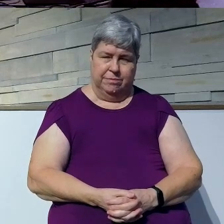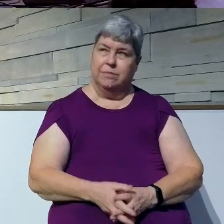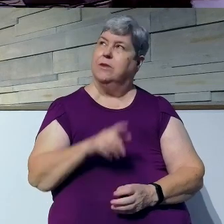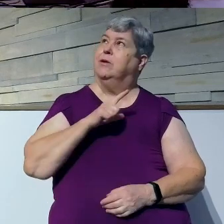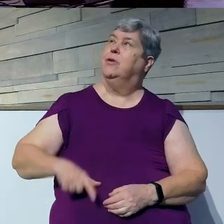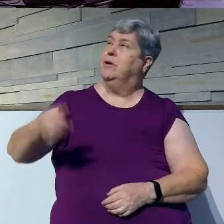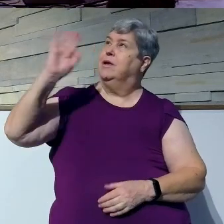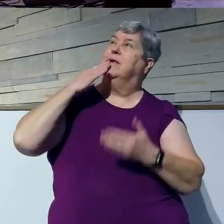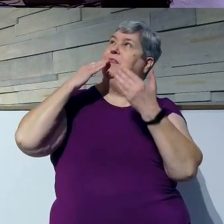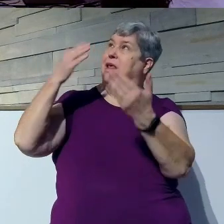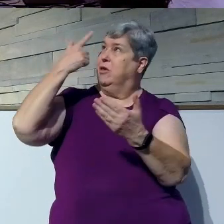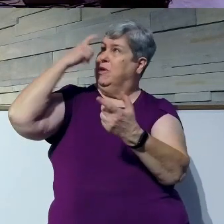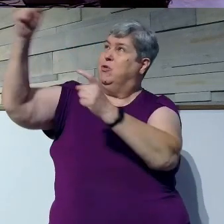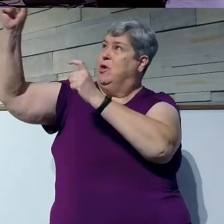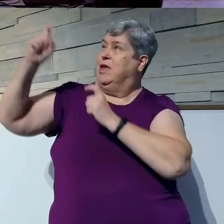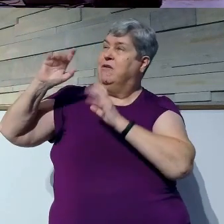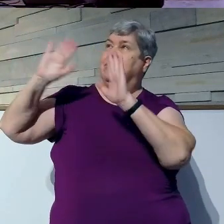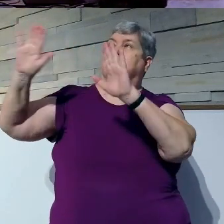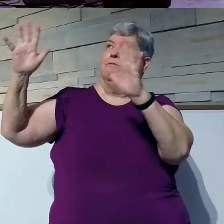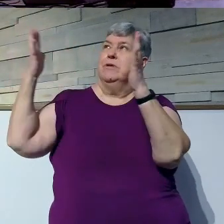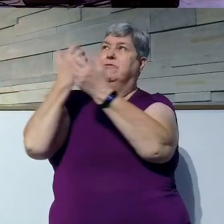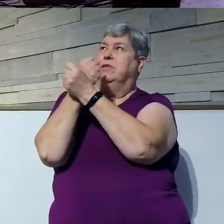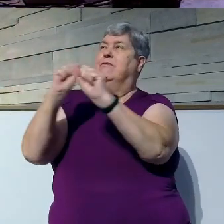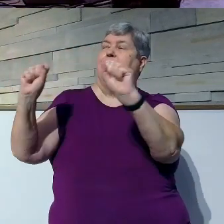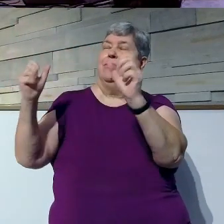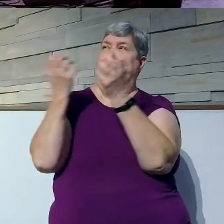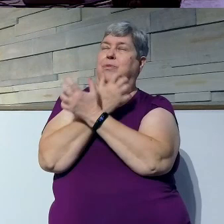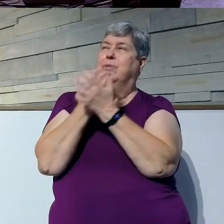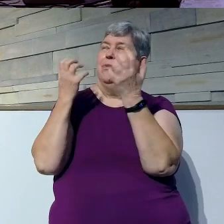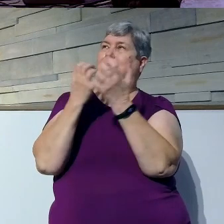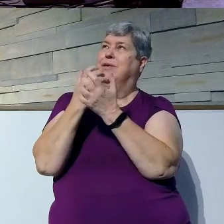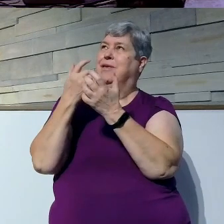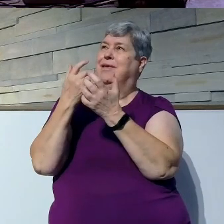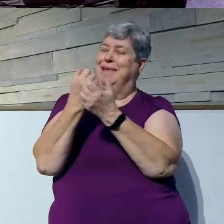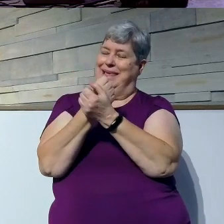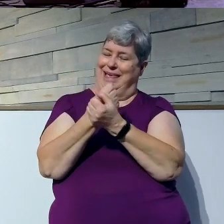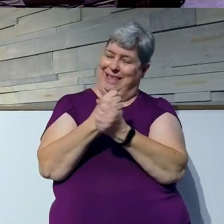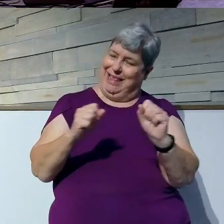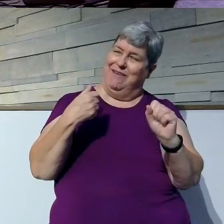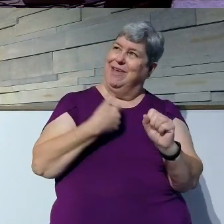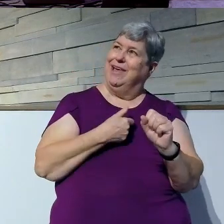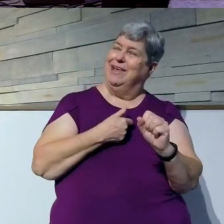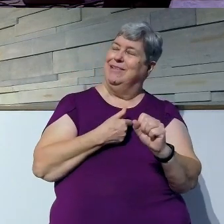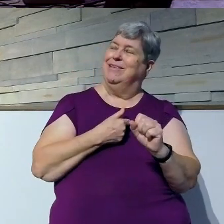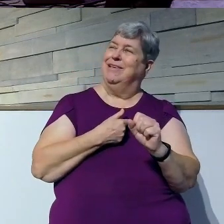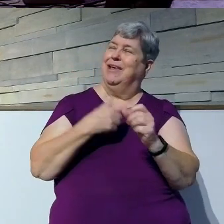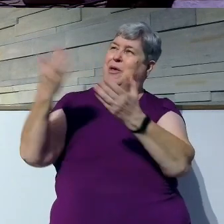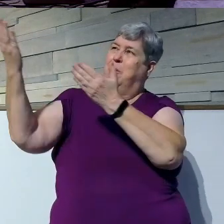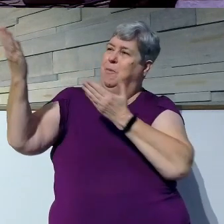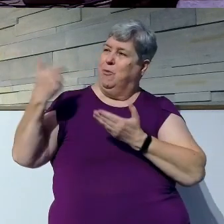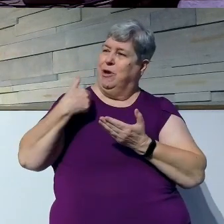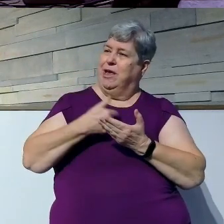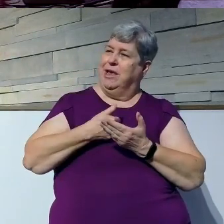Lord God, thank you for giving us such a great salvation, for redeeming us, for bringing